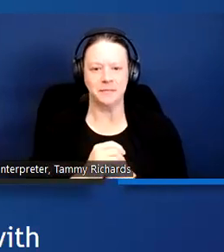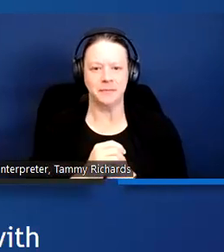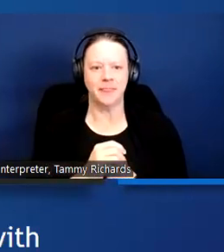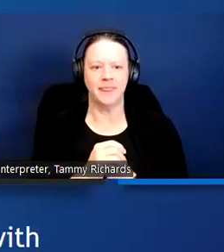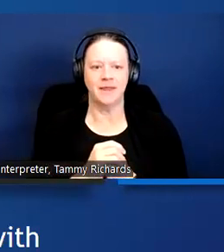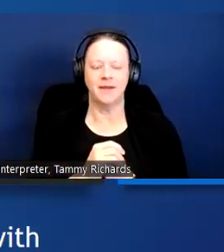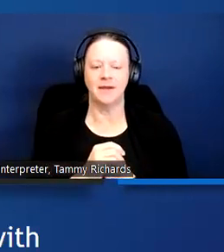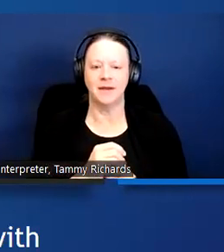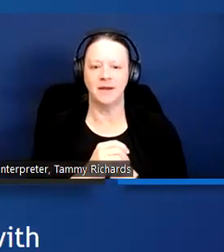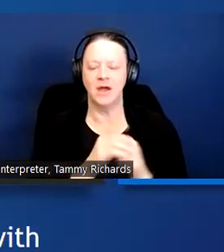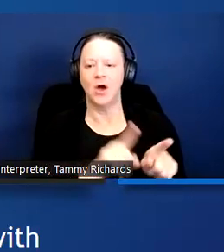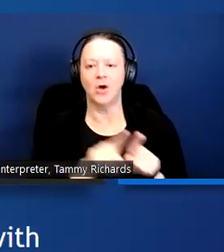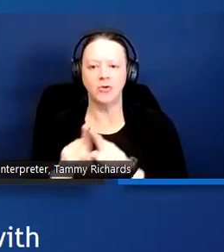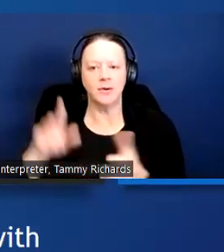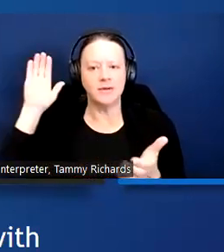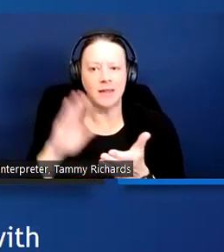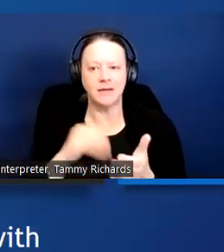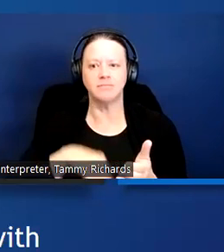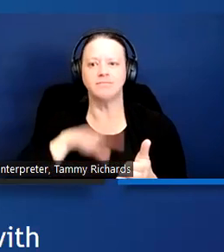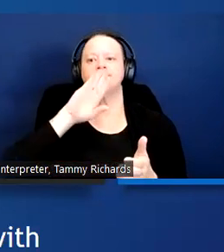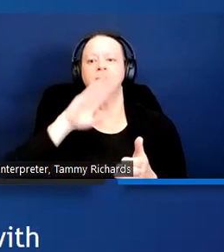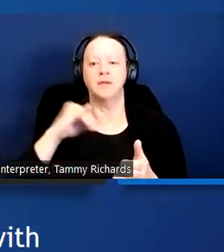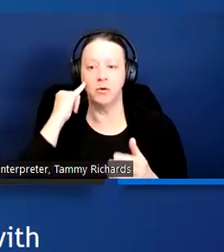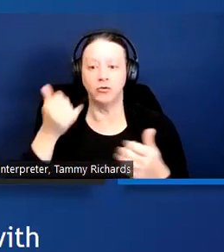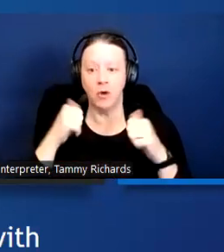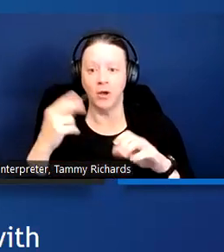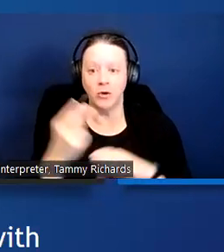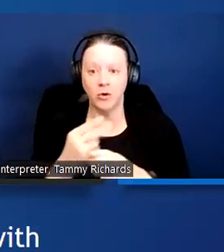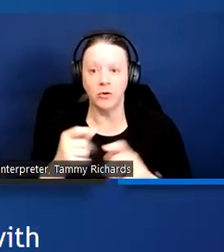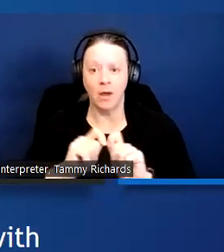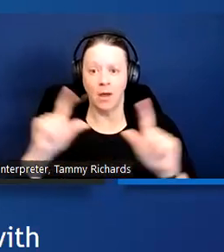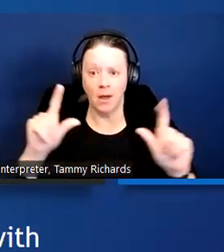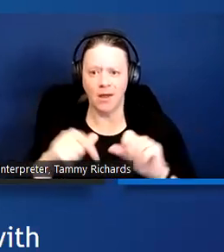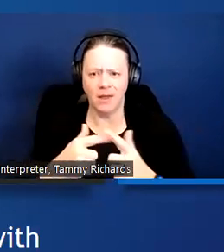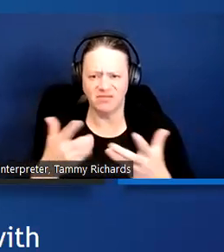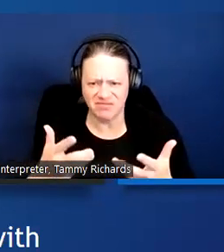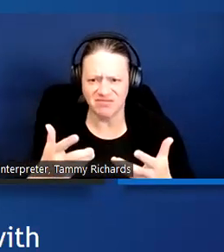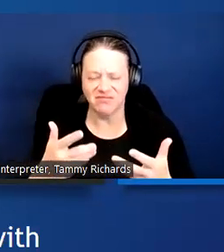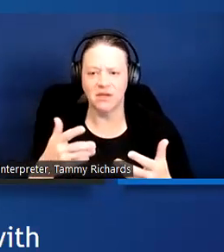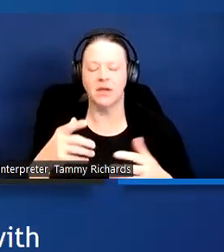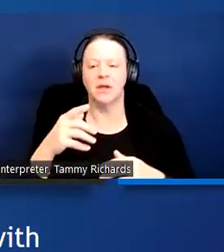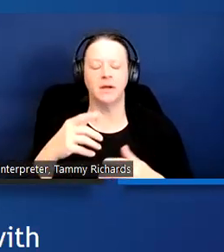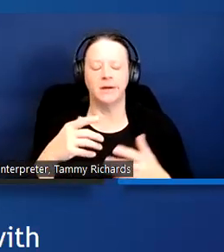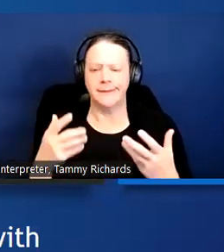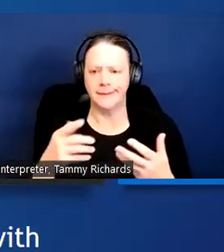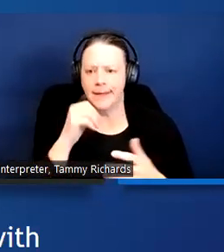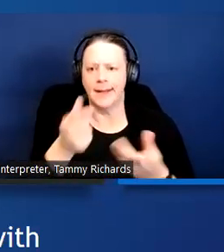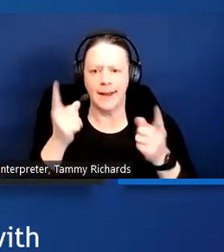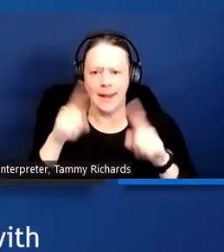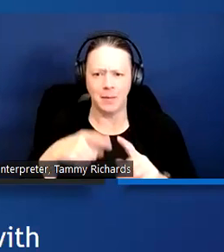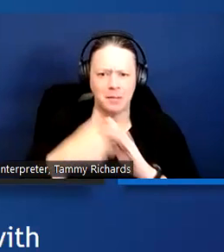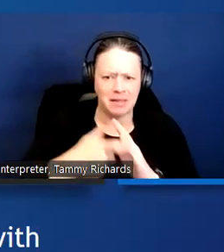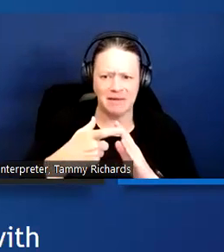it also makes it less frustrating when they try to use these things, because instead of something happening automatically and they're not sure what